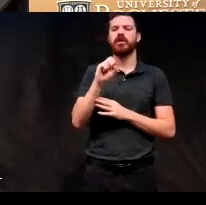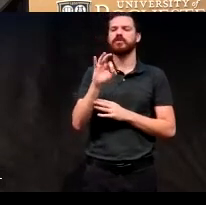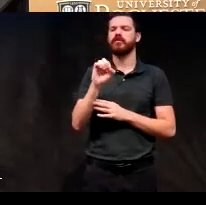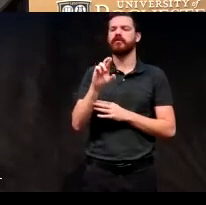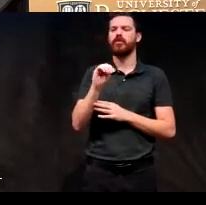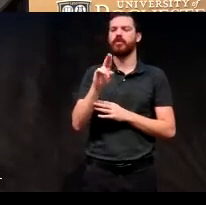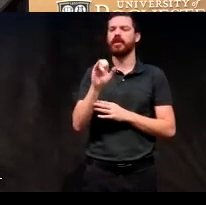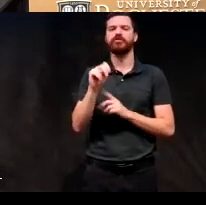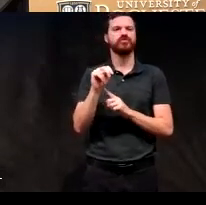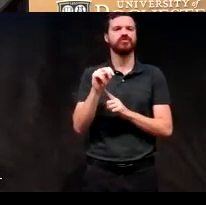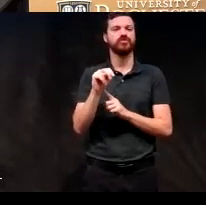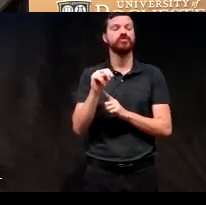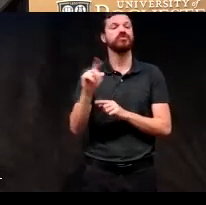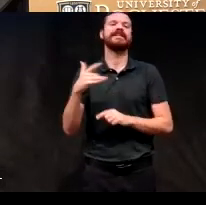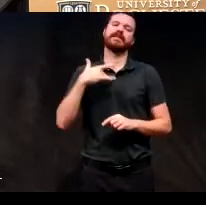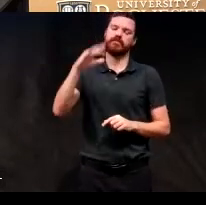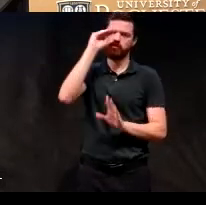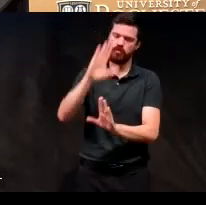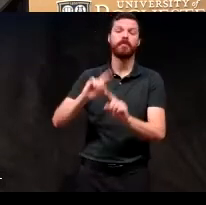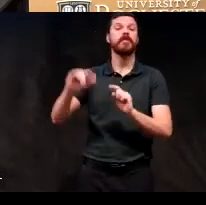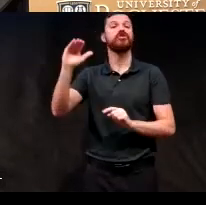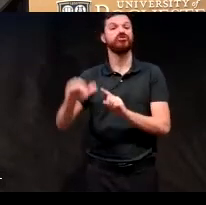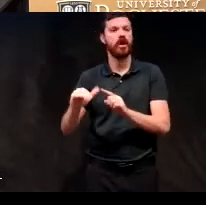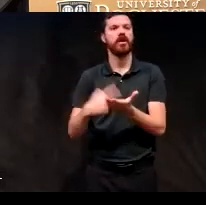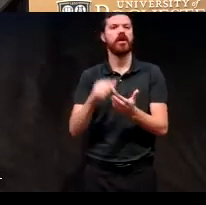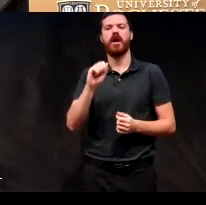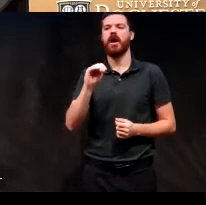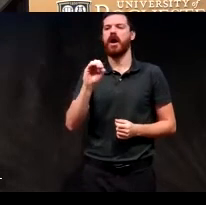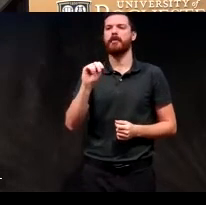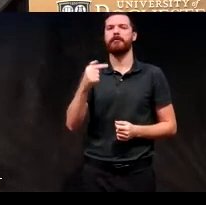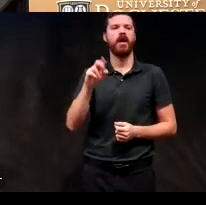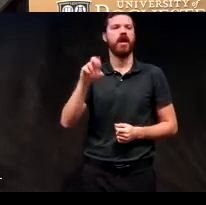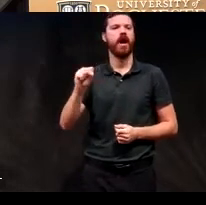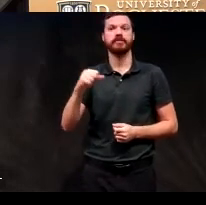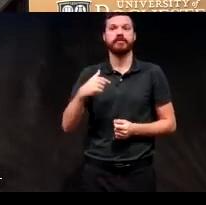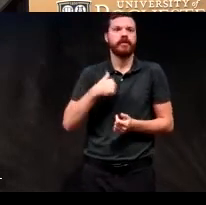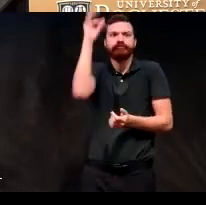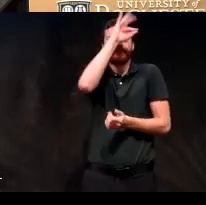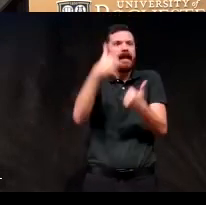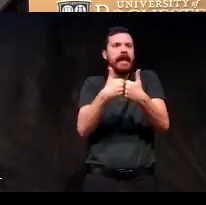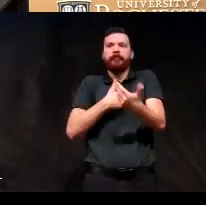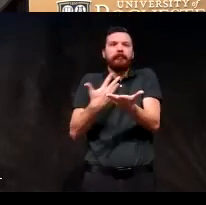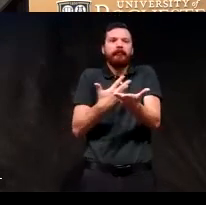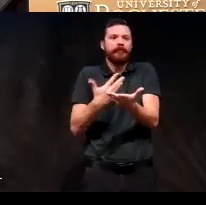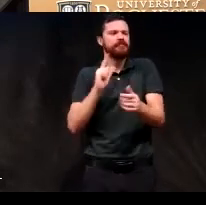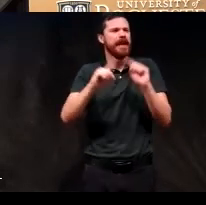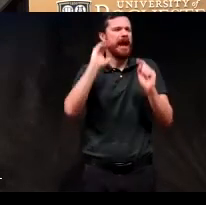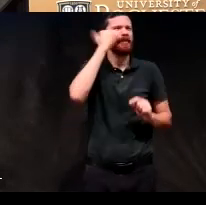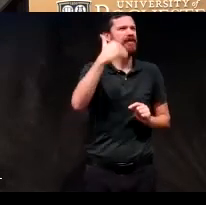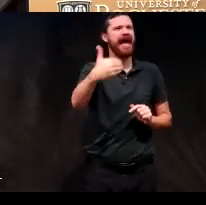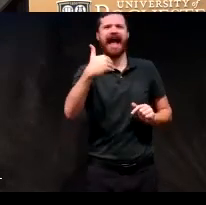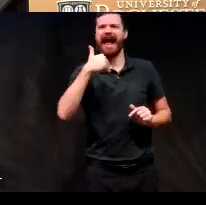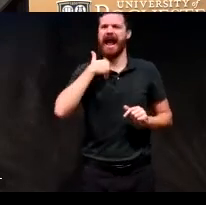the child kept talking, and it's usually boys, about Among Us. I don't know anything about Among Us, but apparently, you know, there was